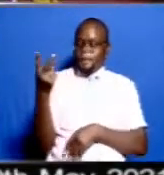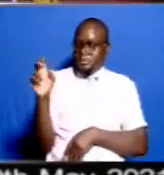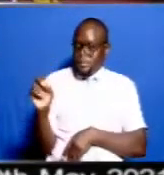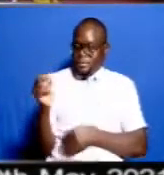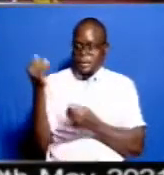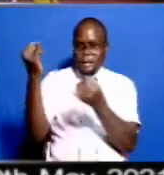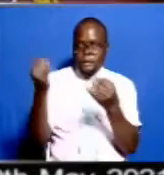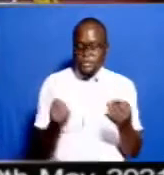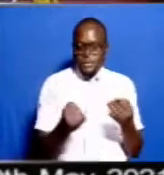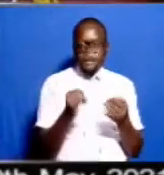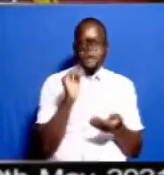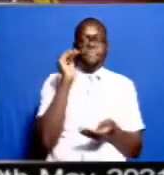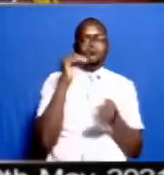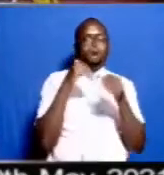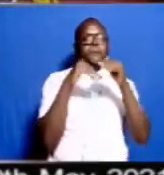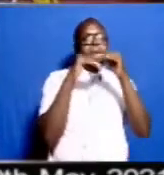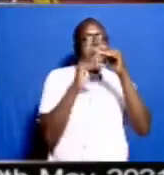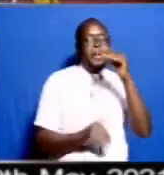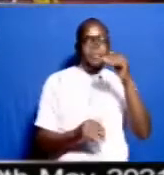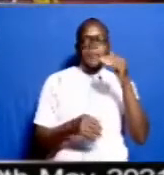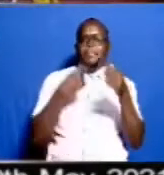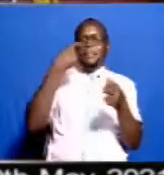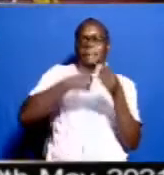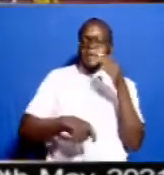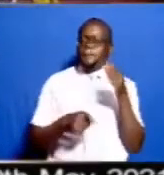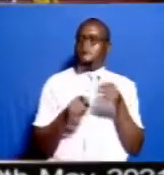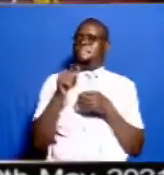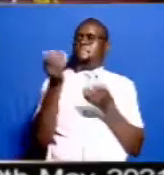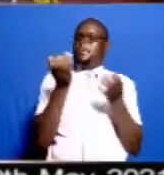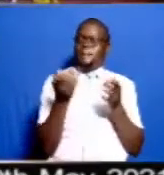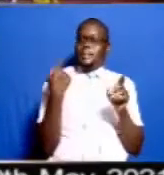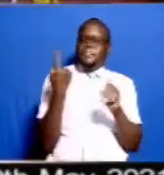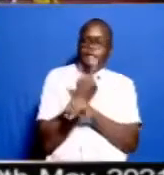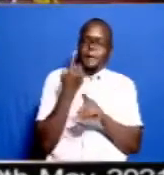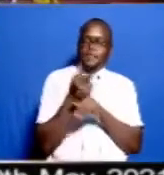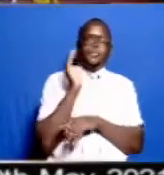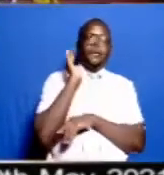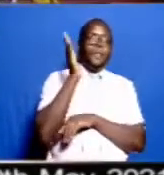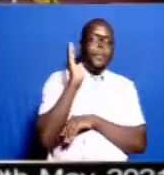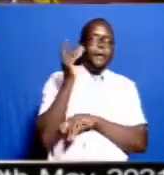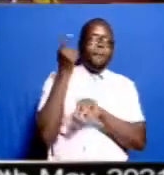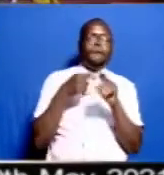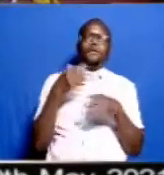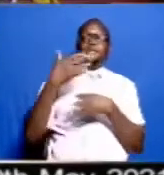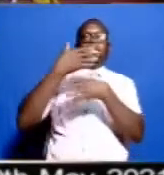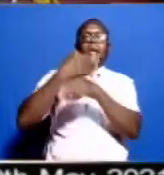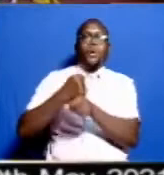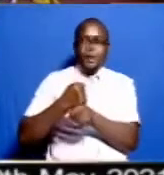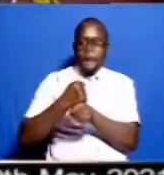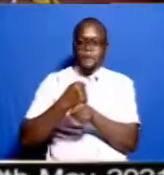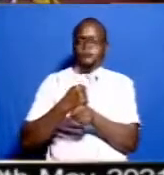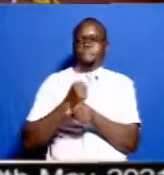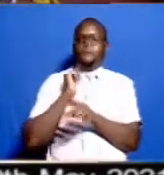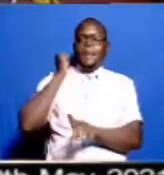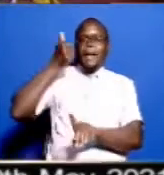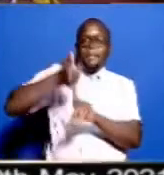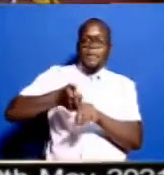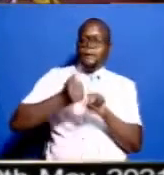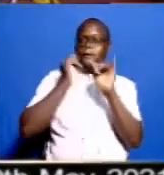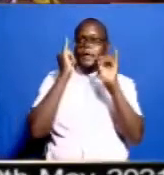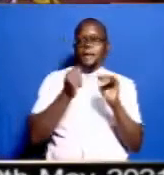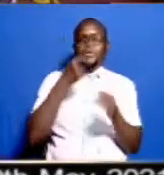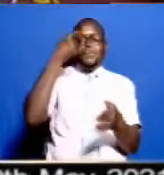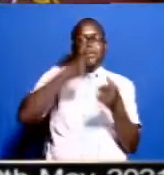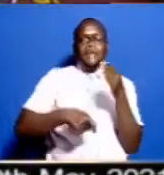introduced minimum tax, and National Treasury received various presentations from stakeholders on the impact of the new tax on